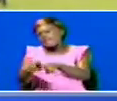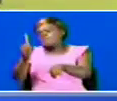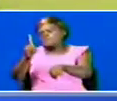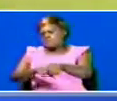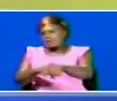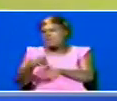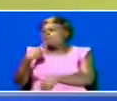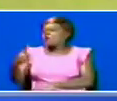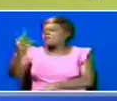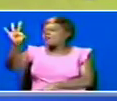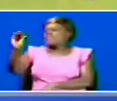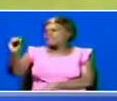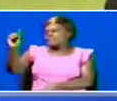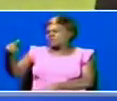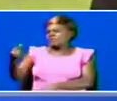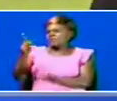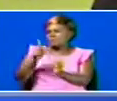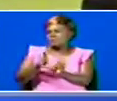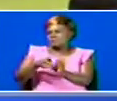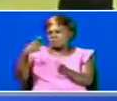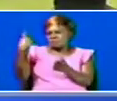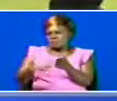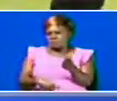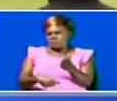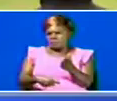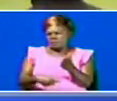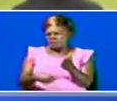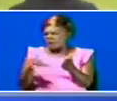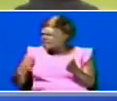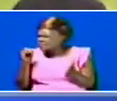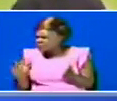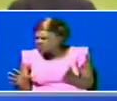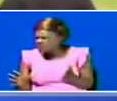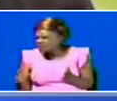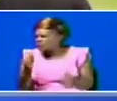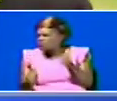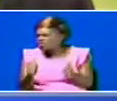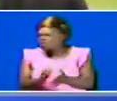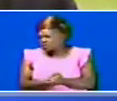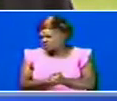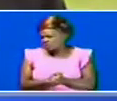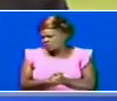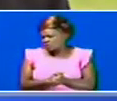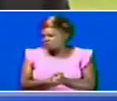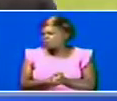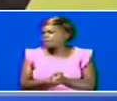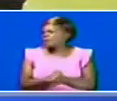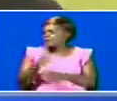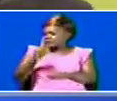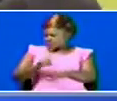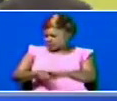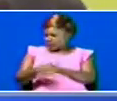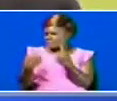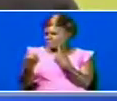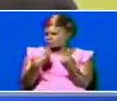the 130,000 participation fee isn't a big figure. Which is it? When you talk